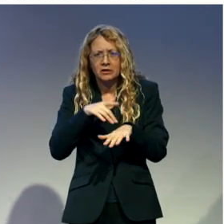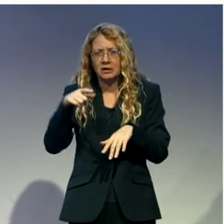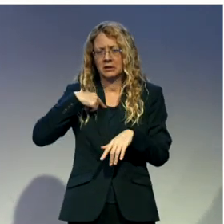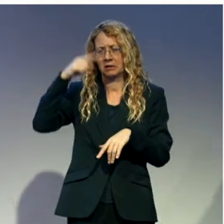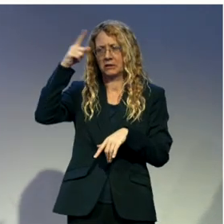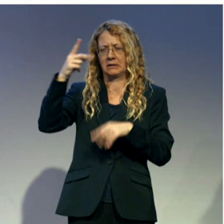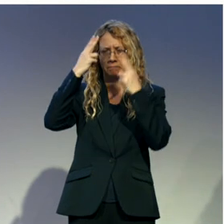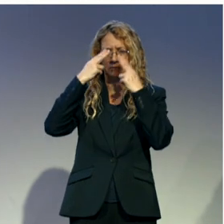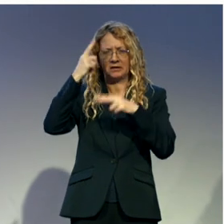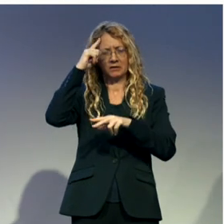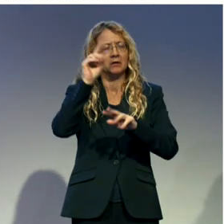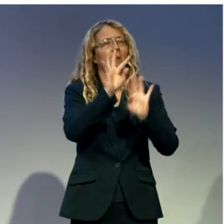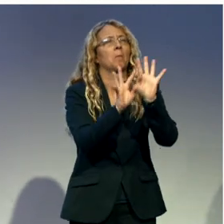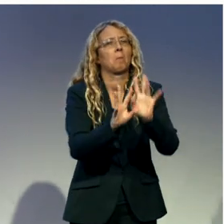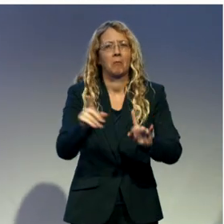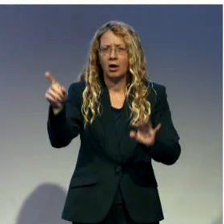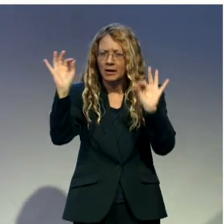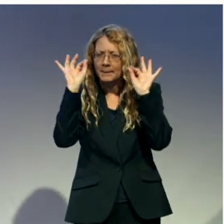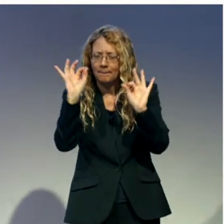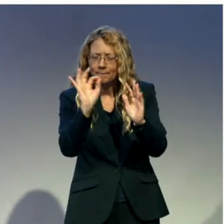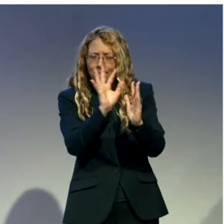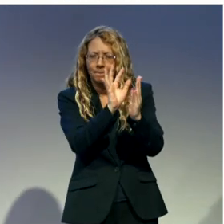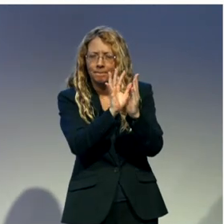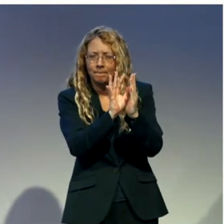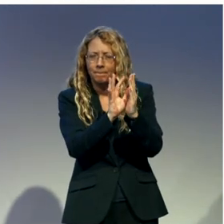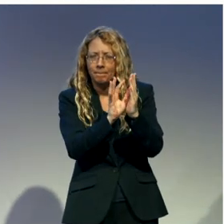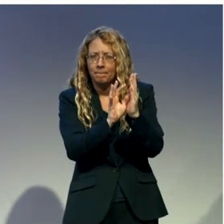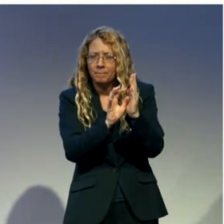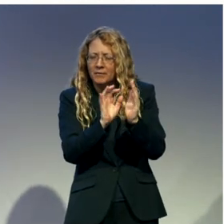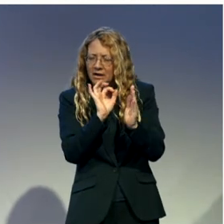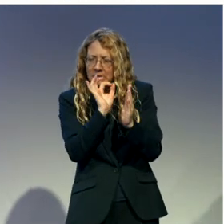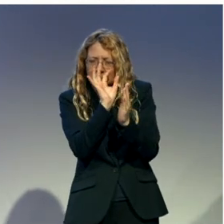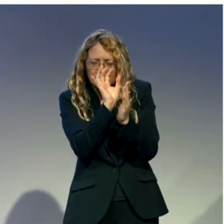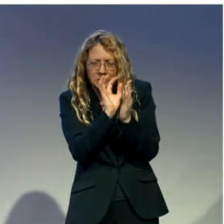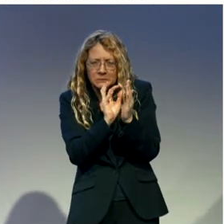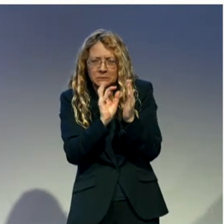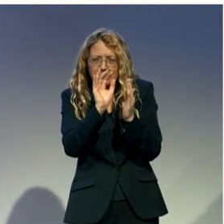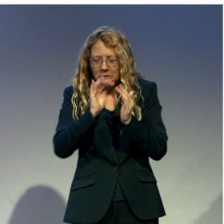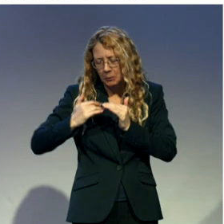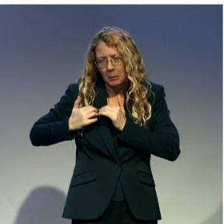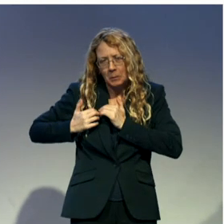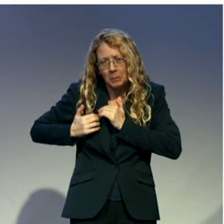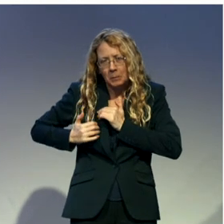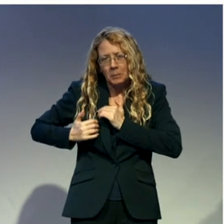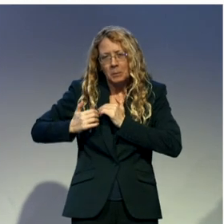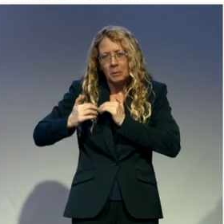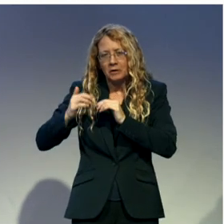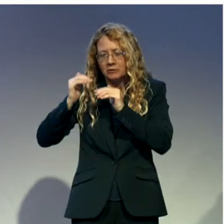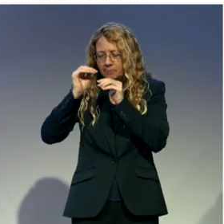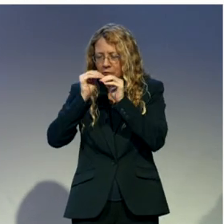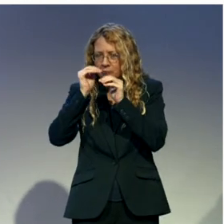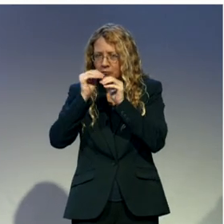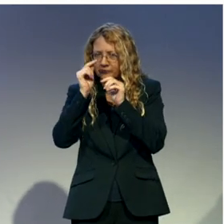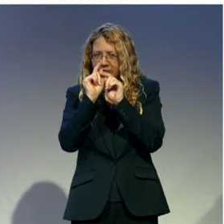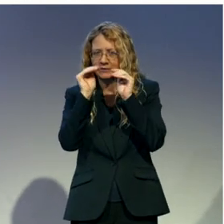these blind women don't miss because they have to follow the dots. So they examine every centimeter of the breast. And what they help me to